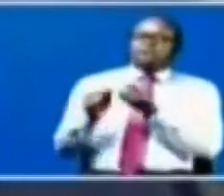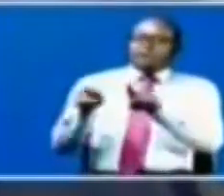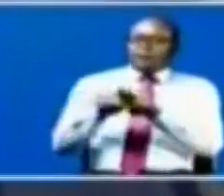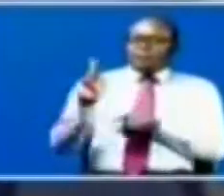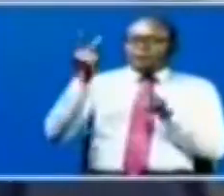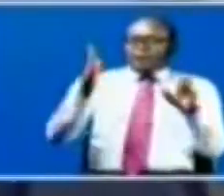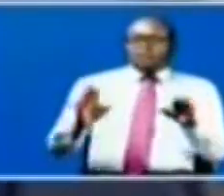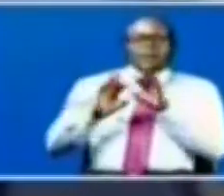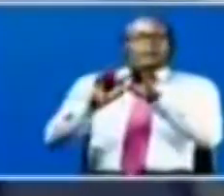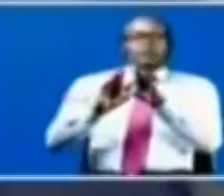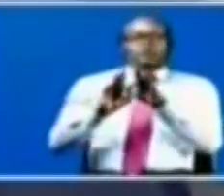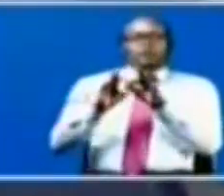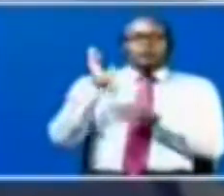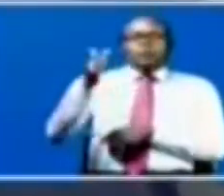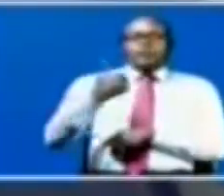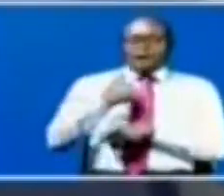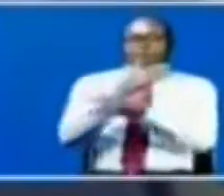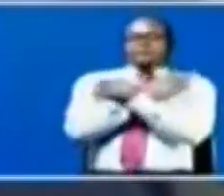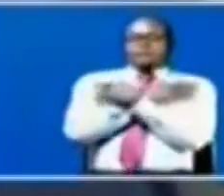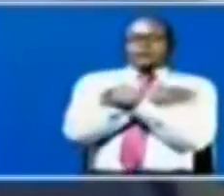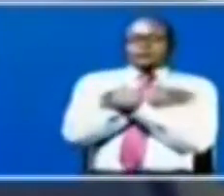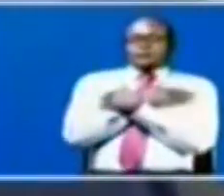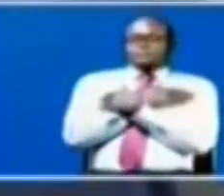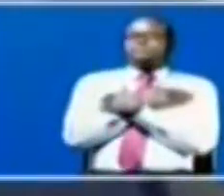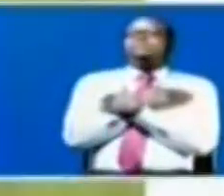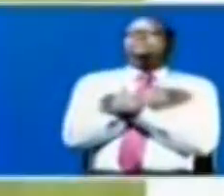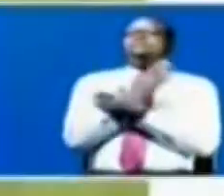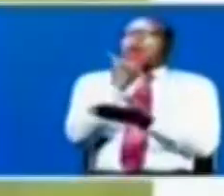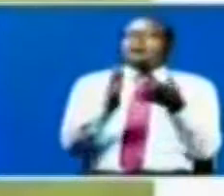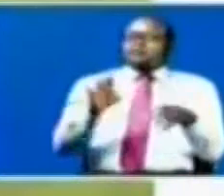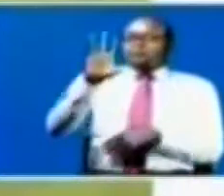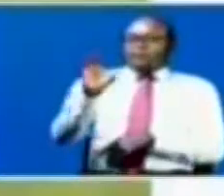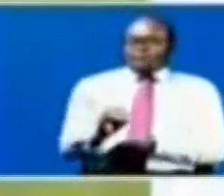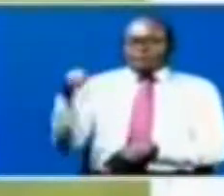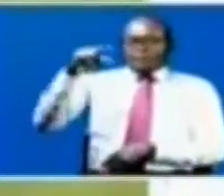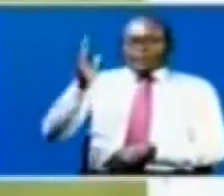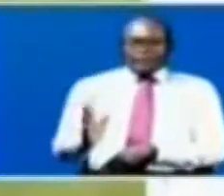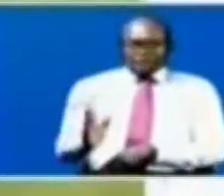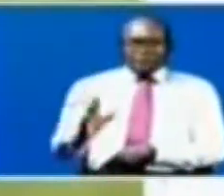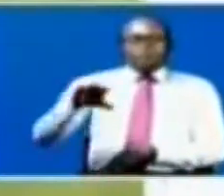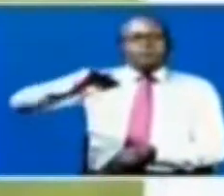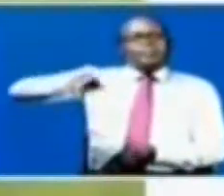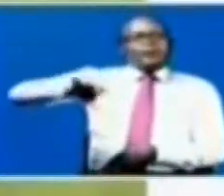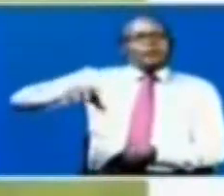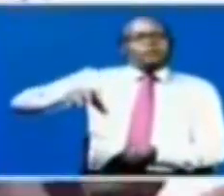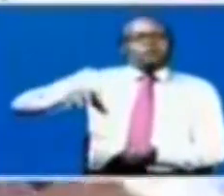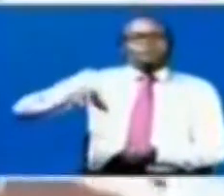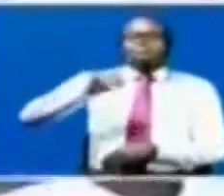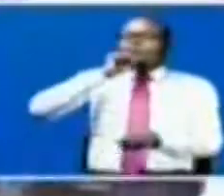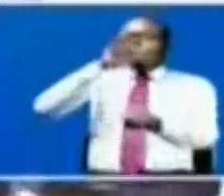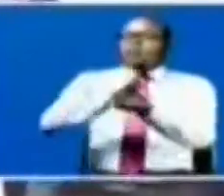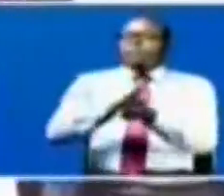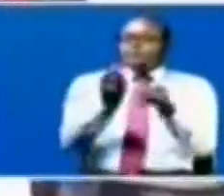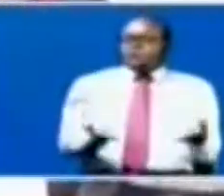Kenyan culture, and they will have friends there from all parts of Africa. Gavana wa kaunti hiyo Granton Samboja ameapa